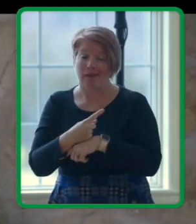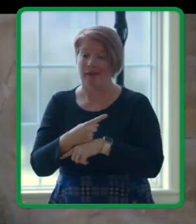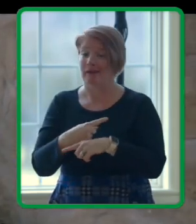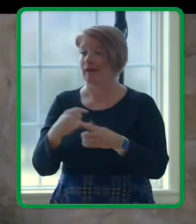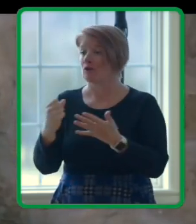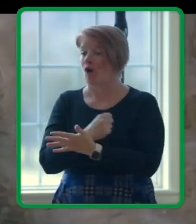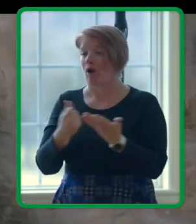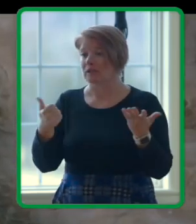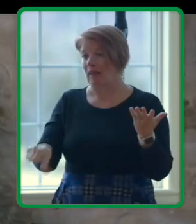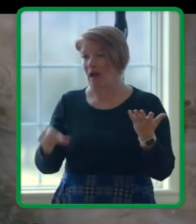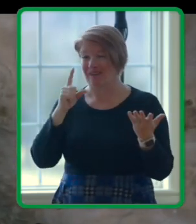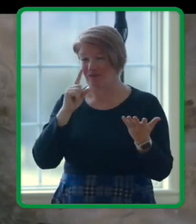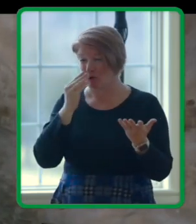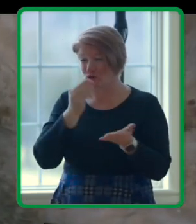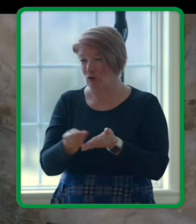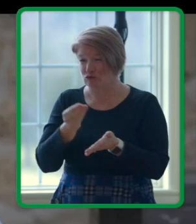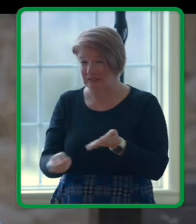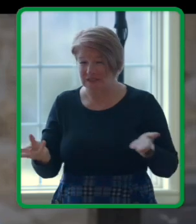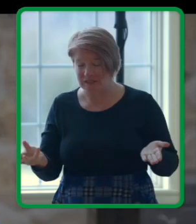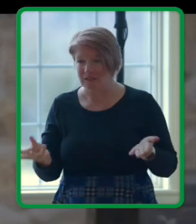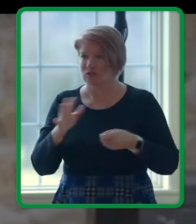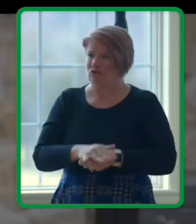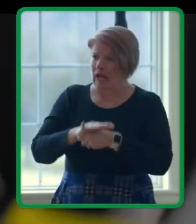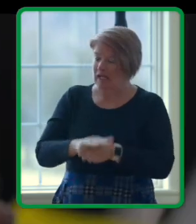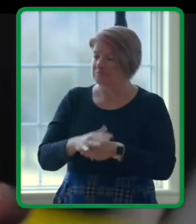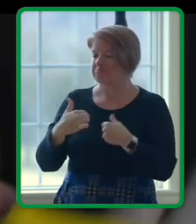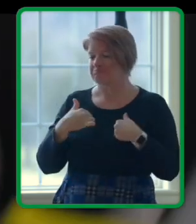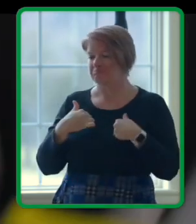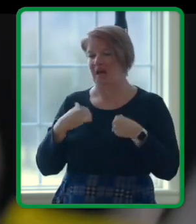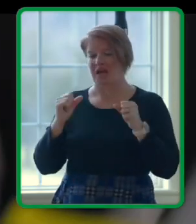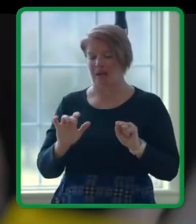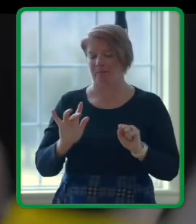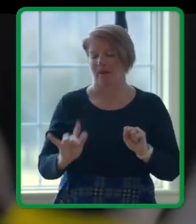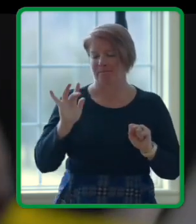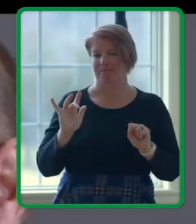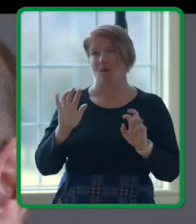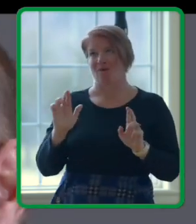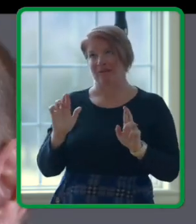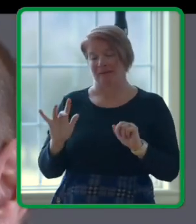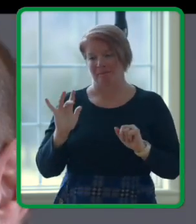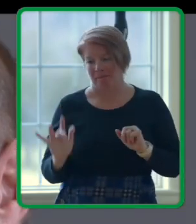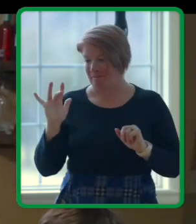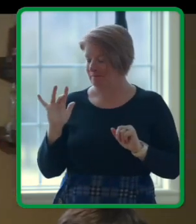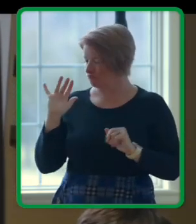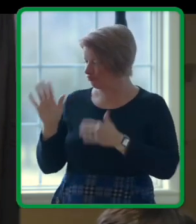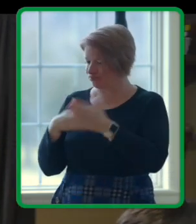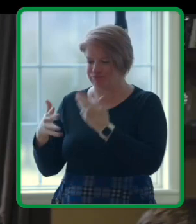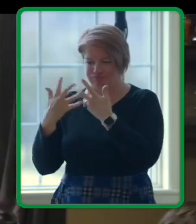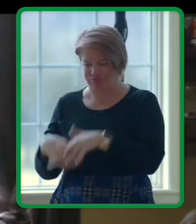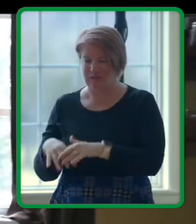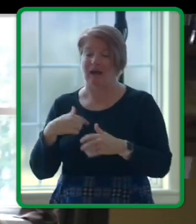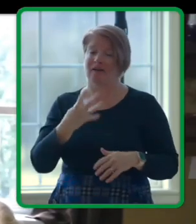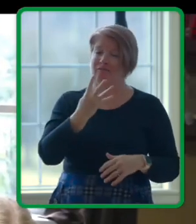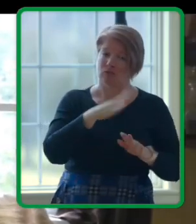card just got declined for groceries and they're stressed about it, and I can, with a click of a button, hopefully get them sent back on their way. I have 4